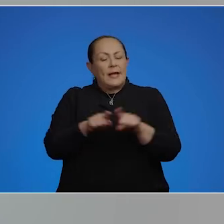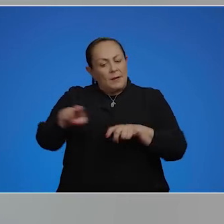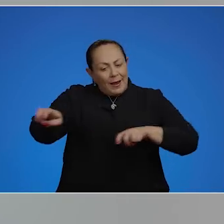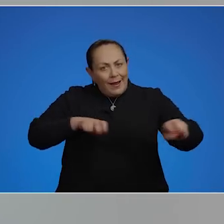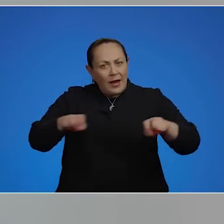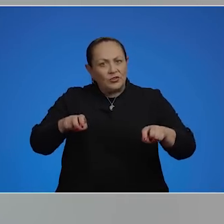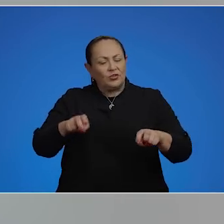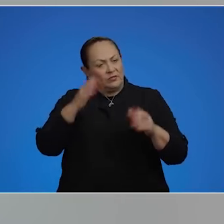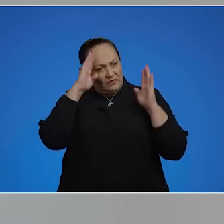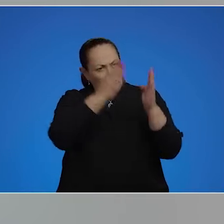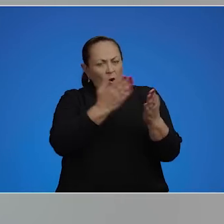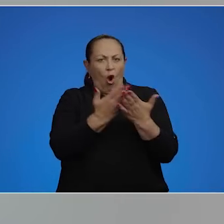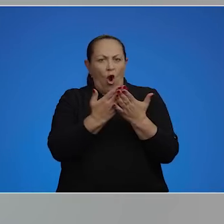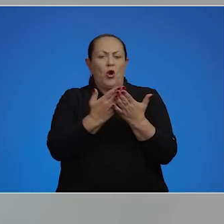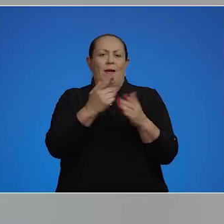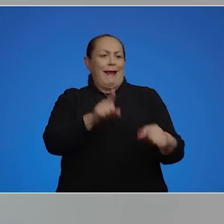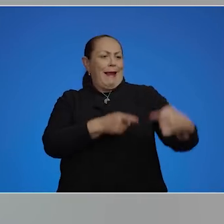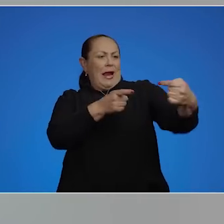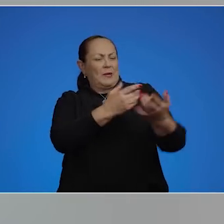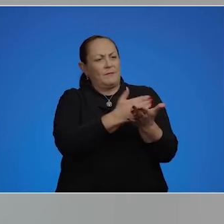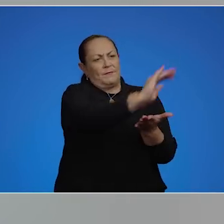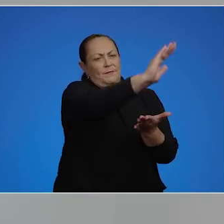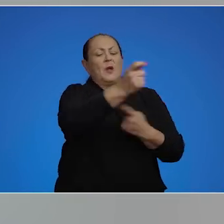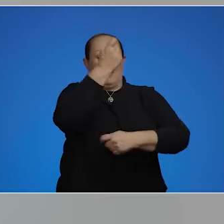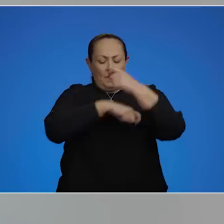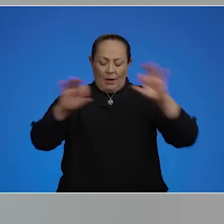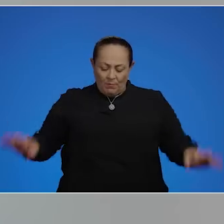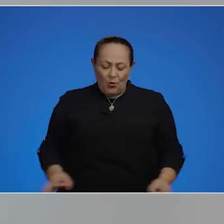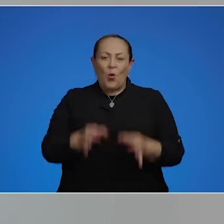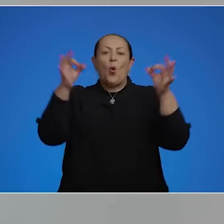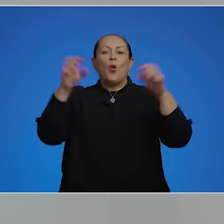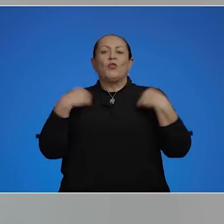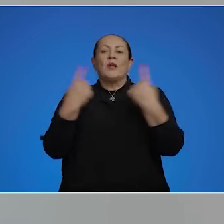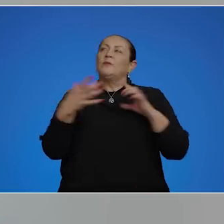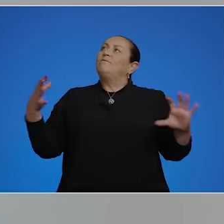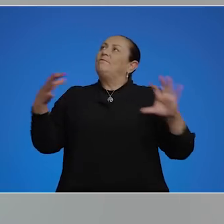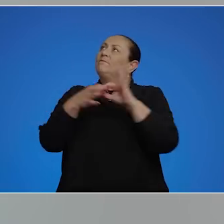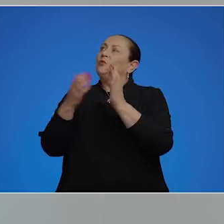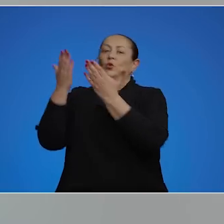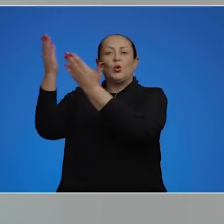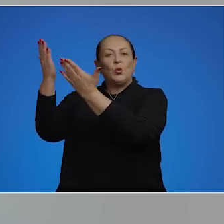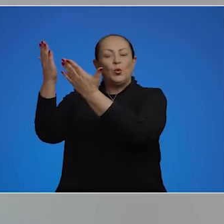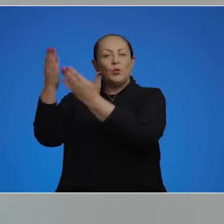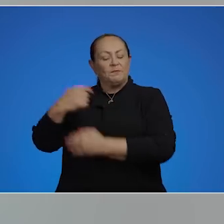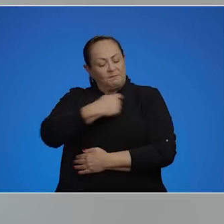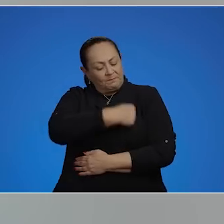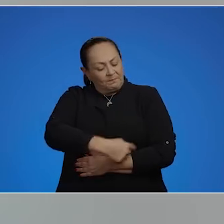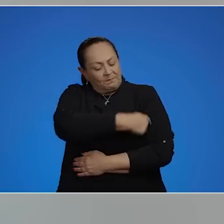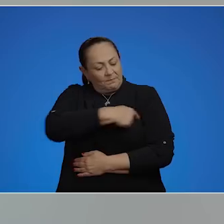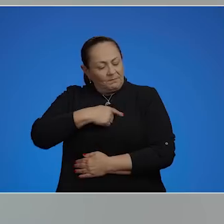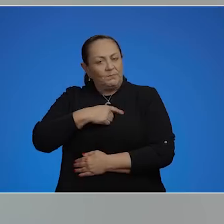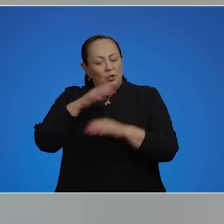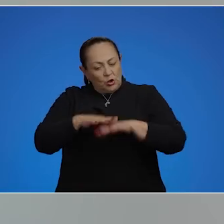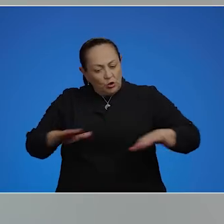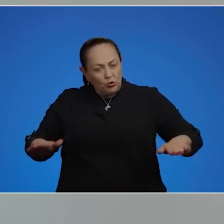which you took vengeance on our foes, you made us glorious by calling us to you. The devout children of